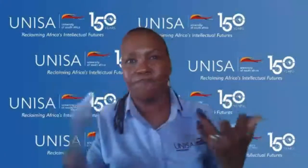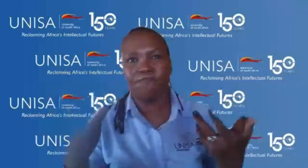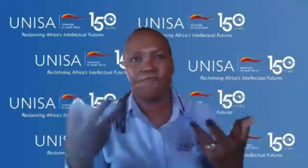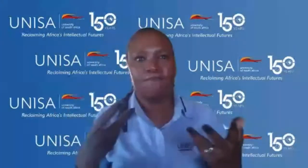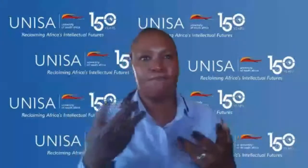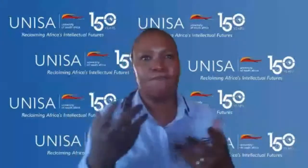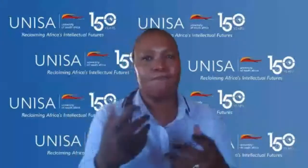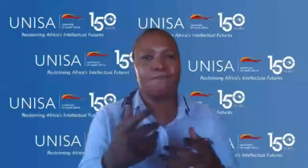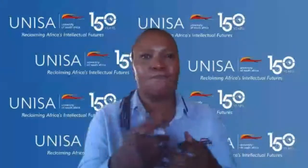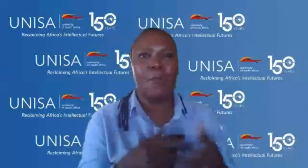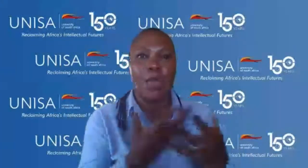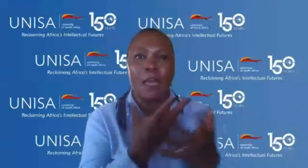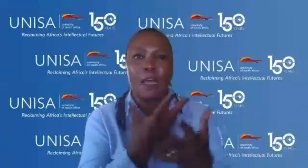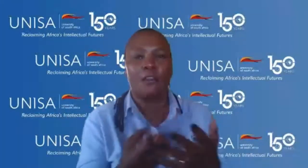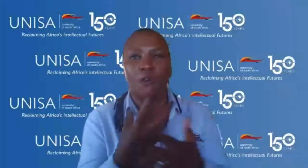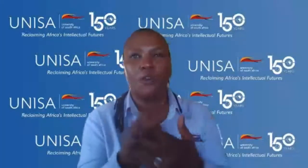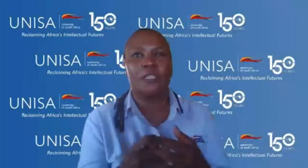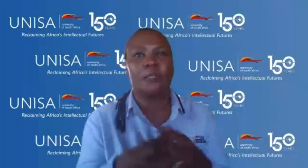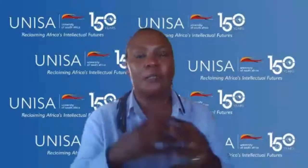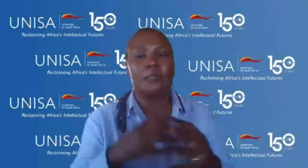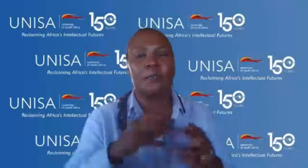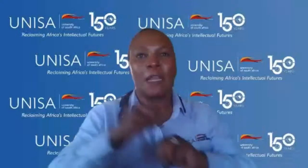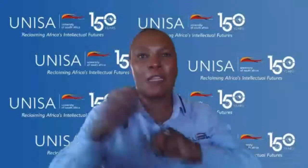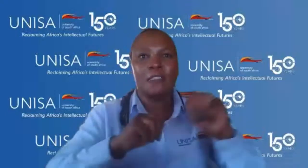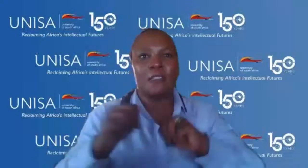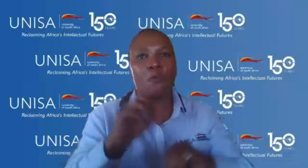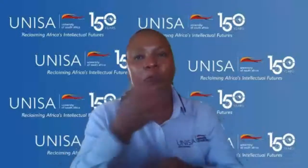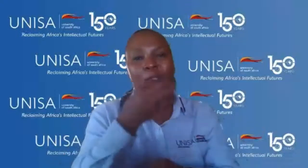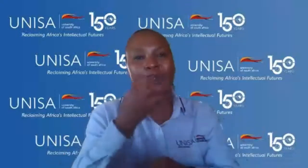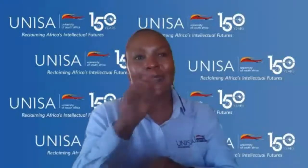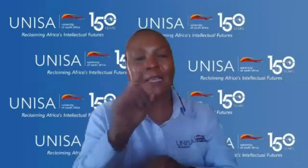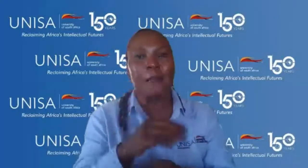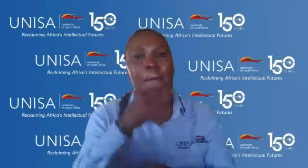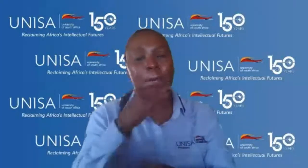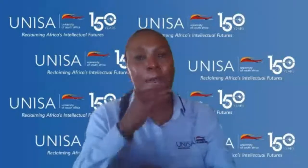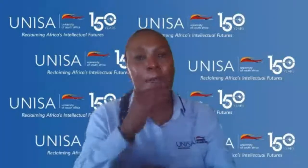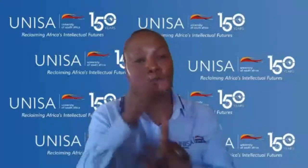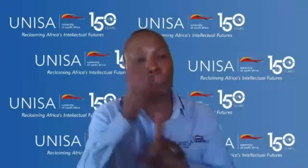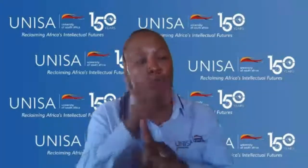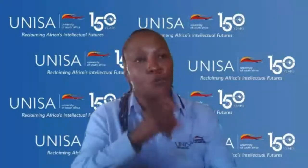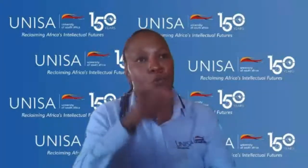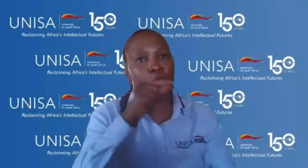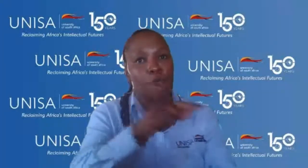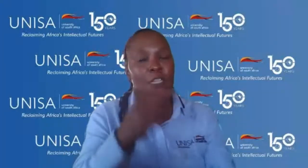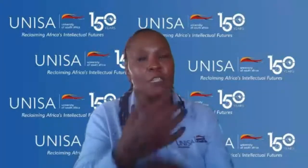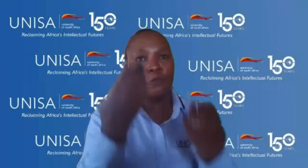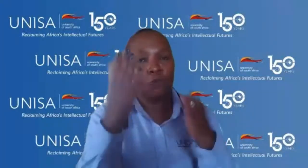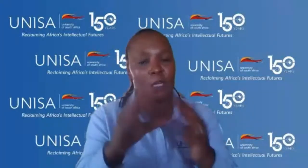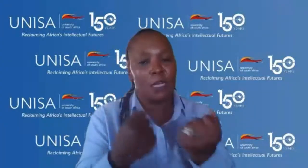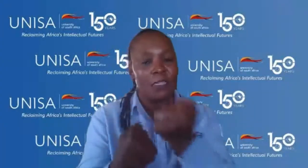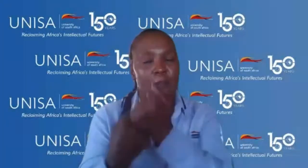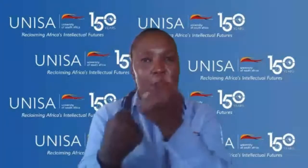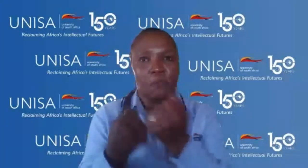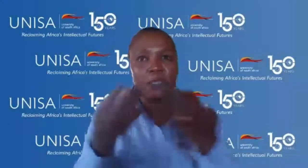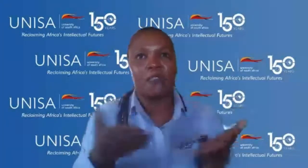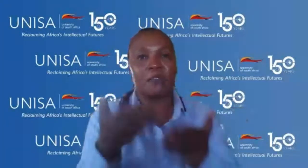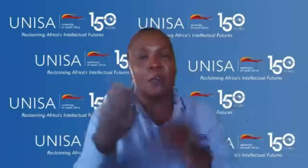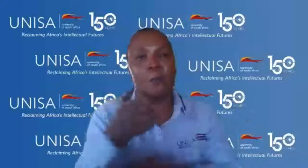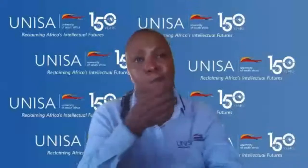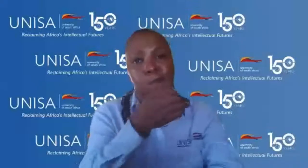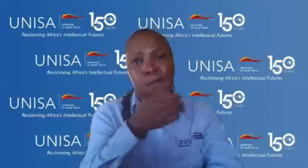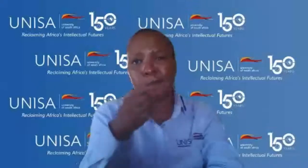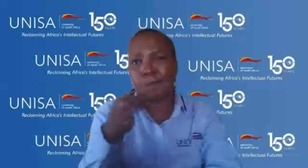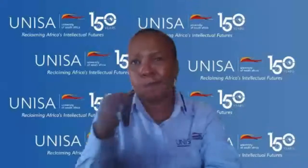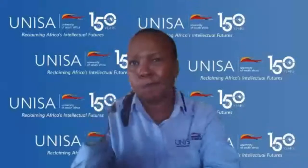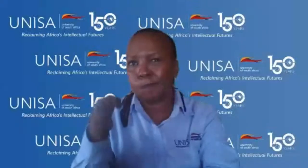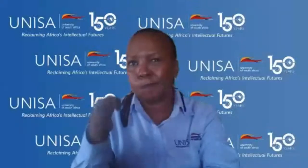the list goes on. So what we are saying is that make use of these student support services that are available, and then it will